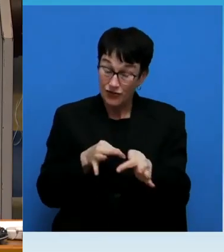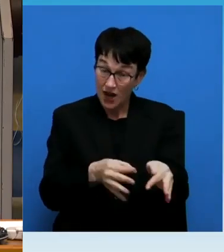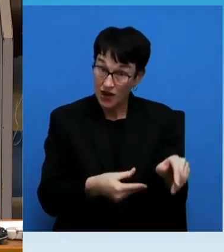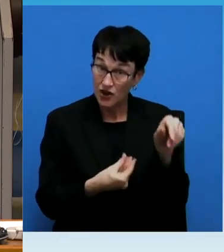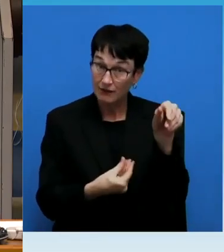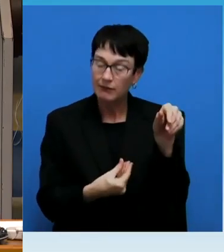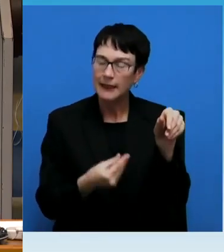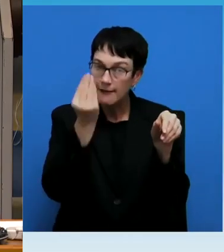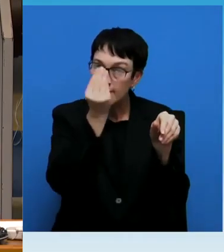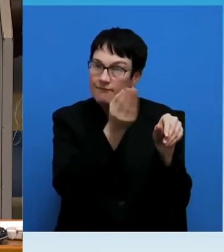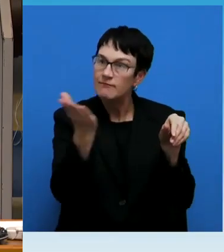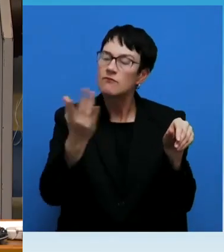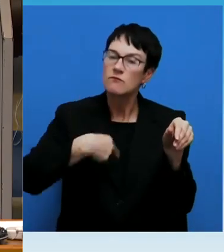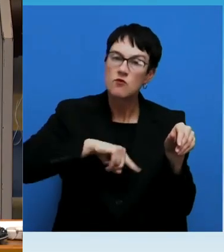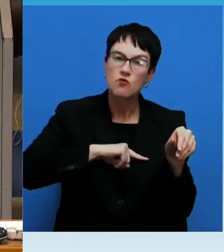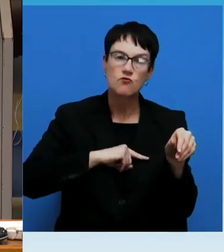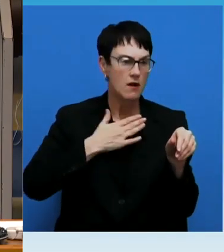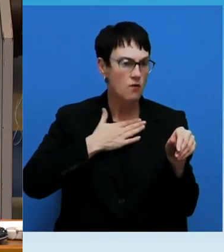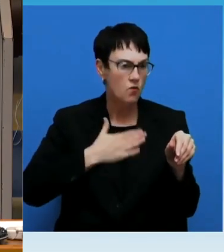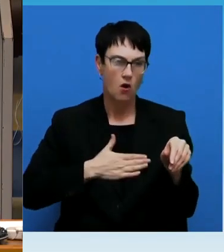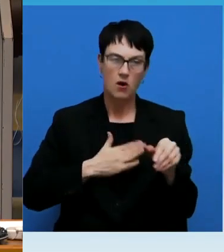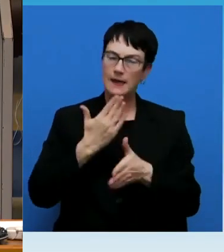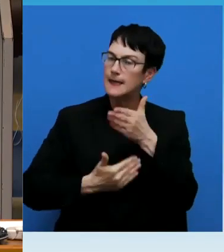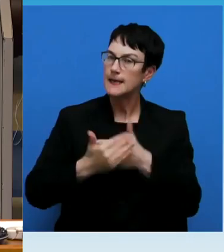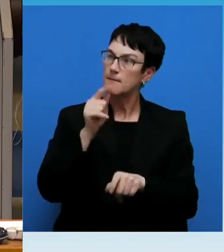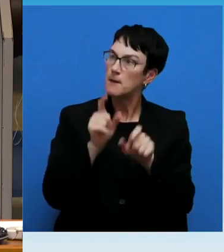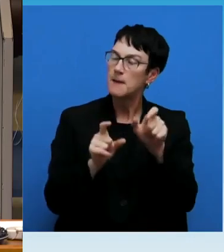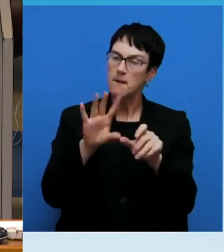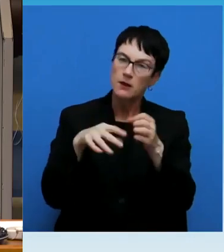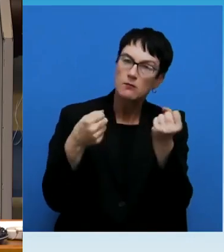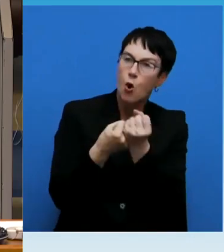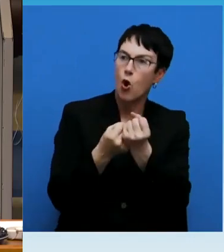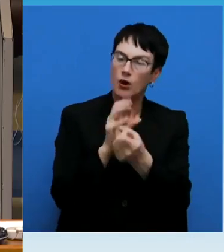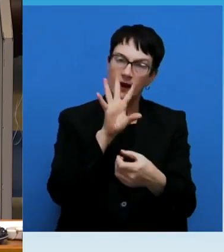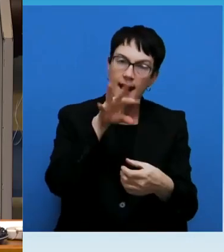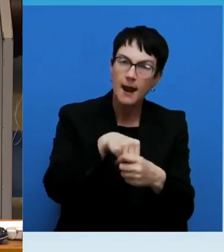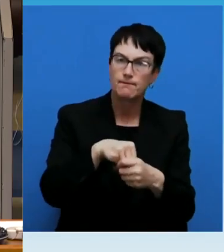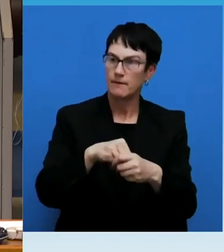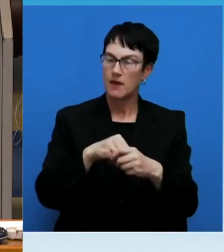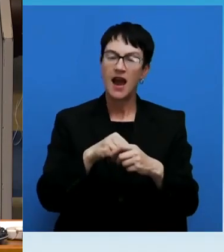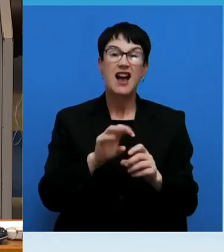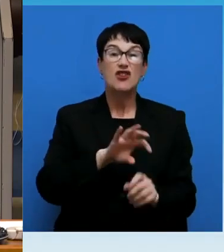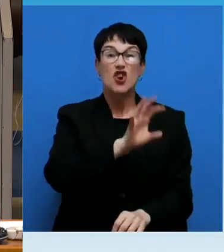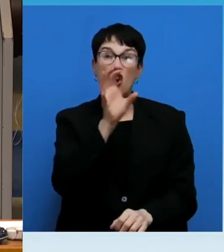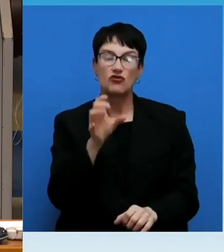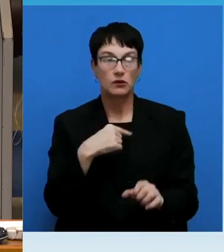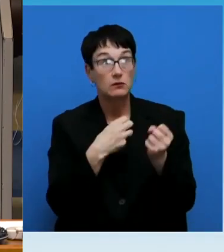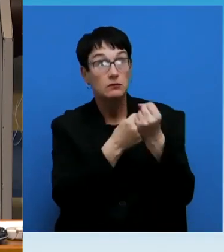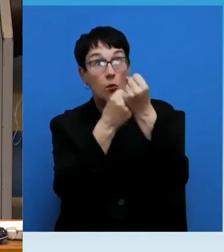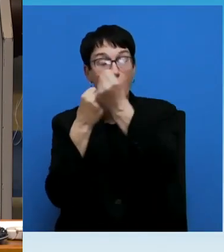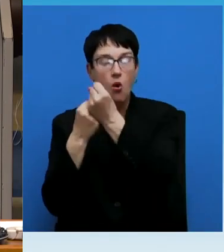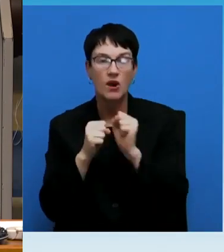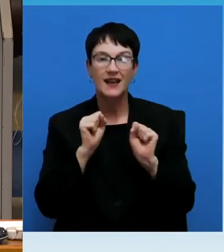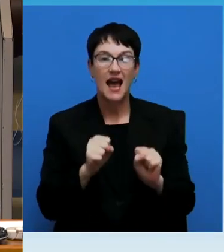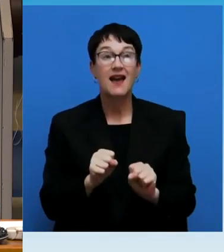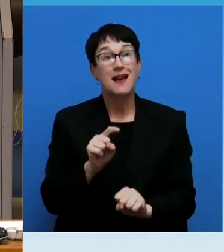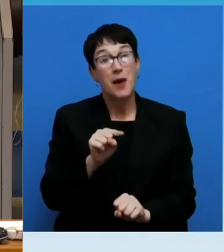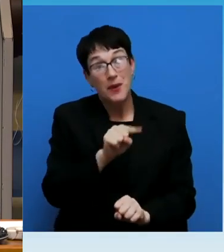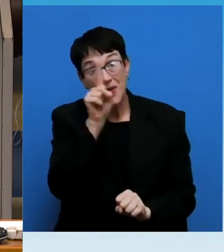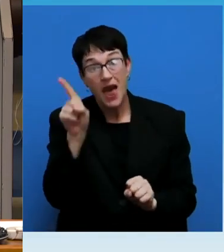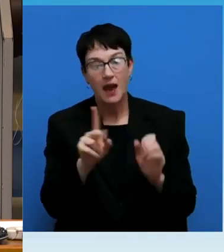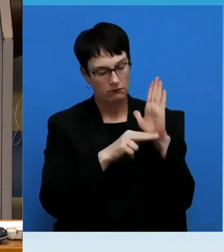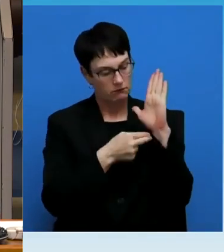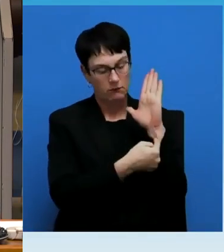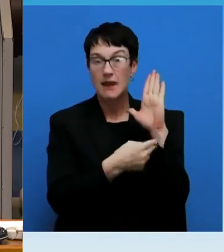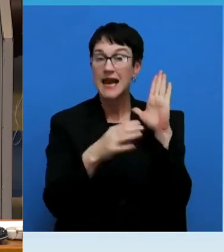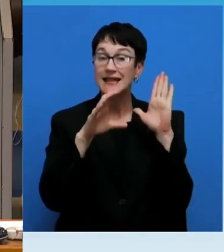our programs that we run and the support we give to member states as they in turn the convention into law and